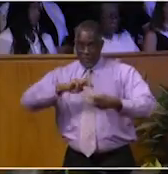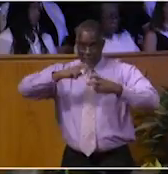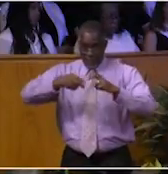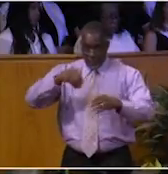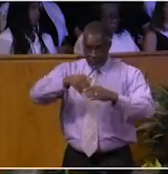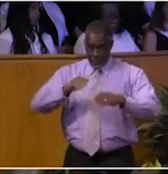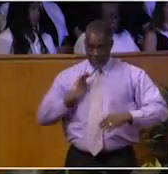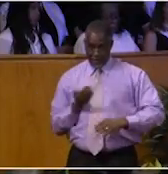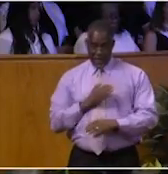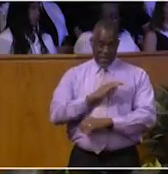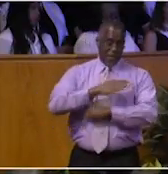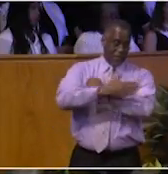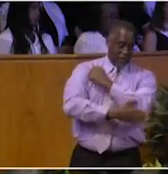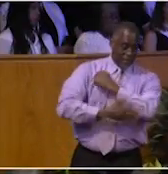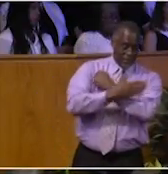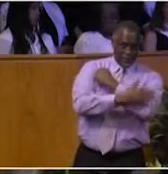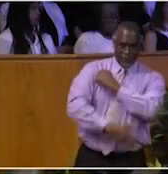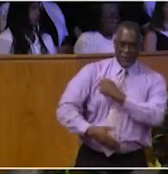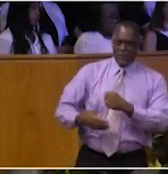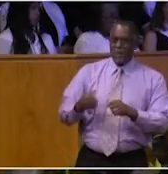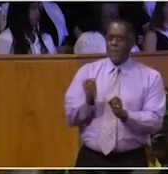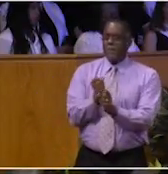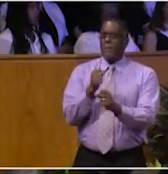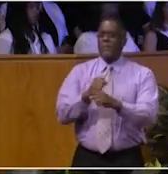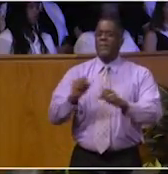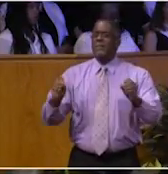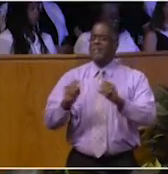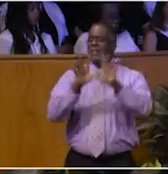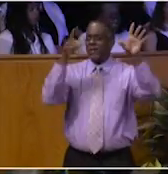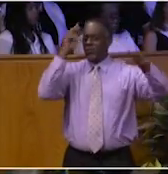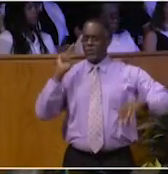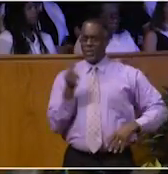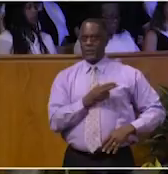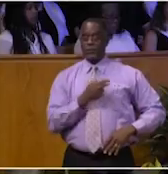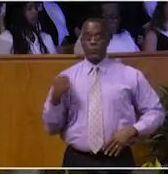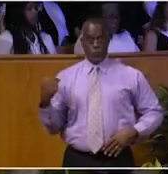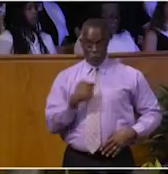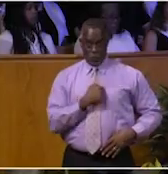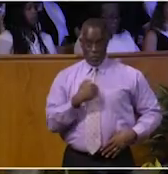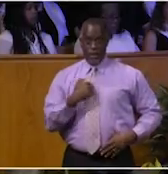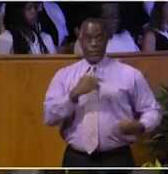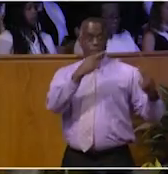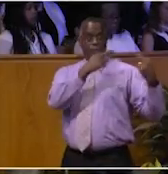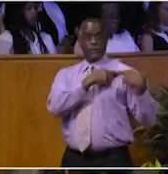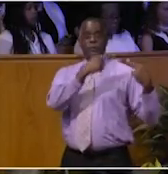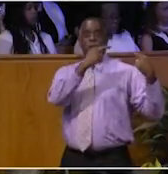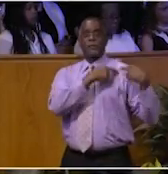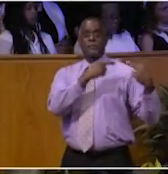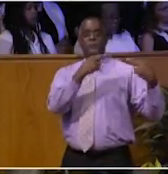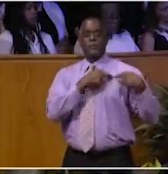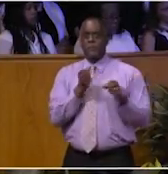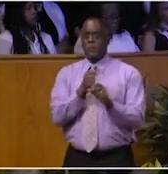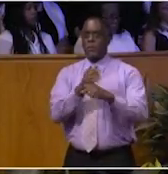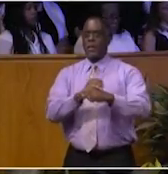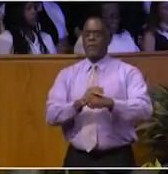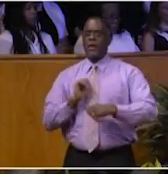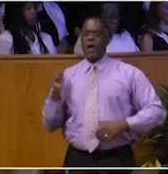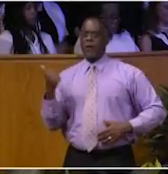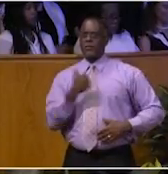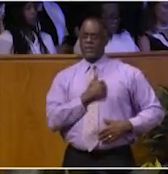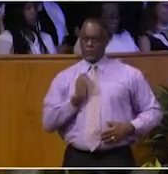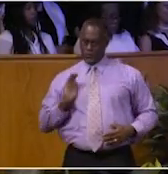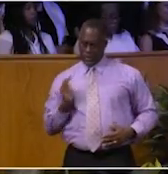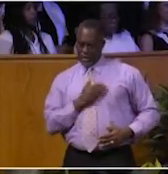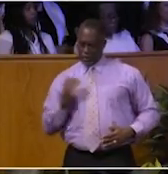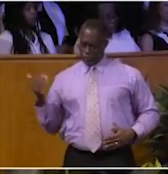making it plain for us that we have a responsibility not only to get our souls right, but